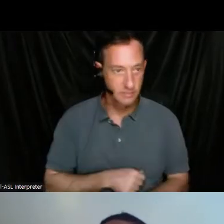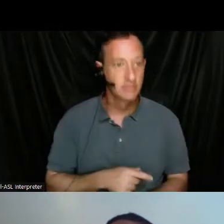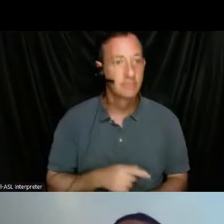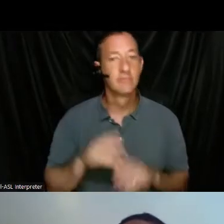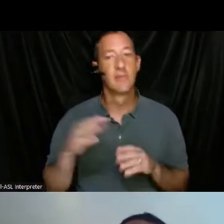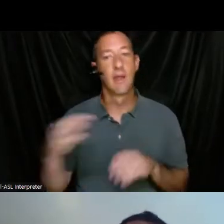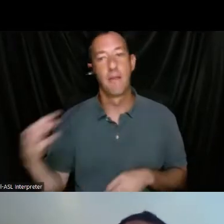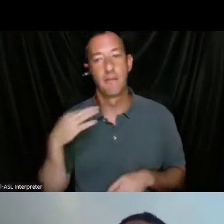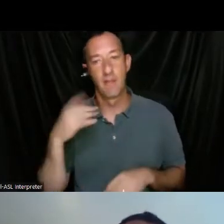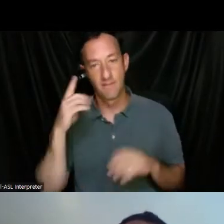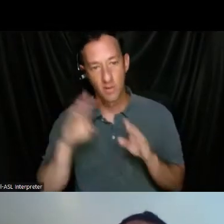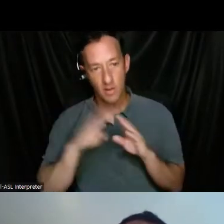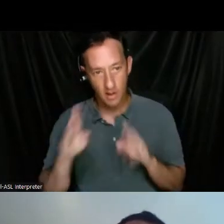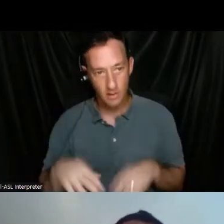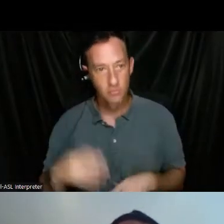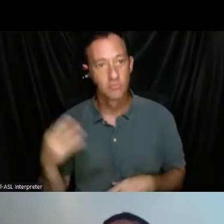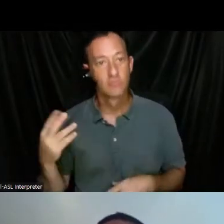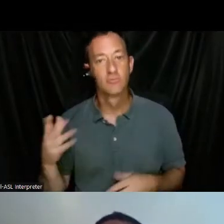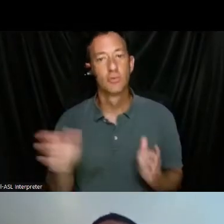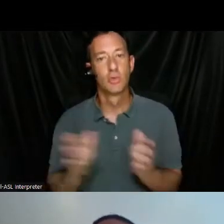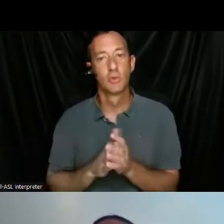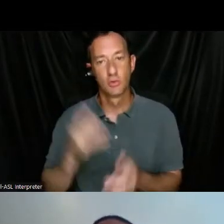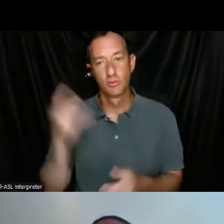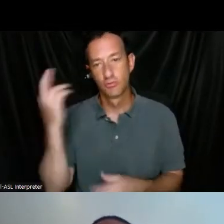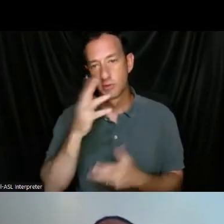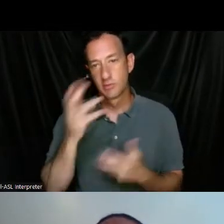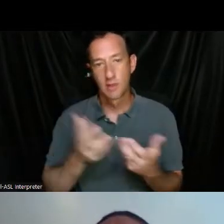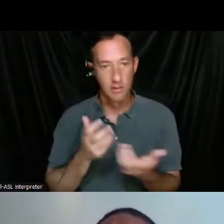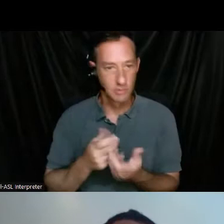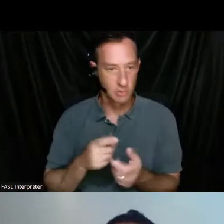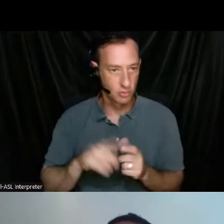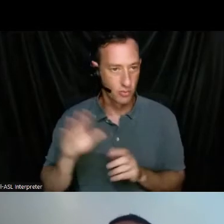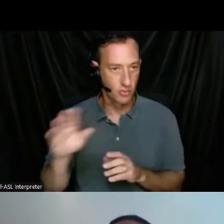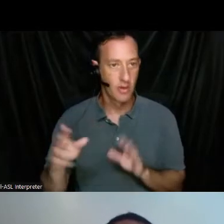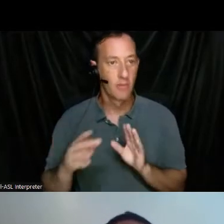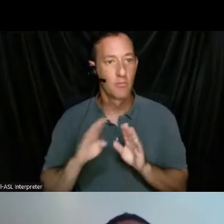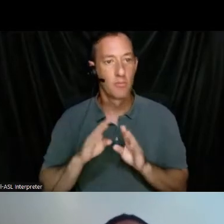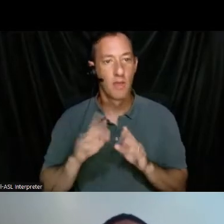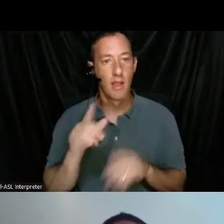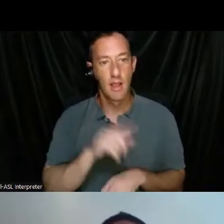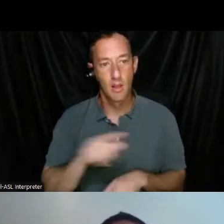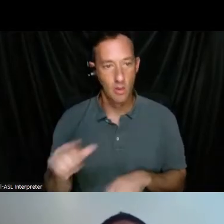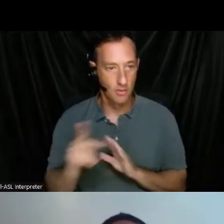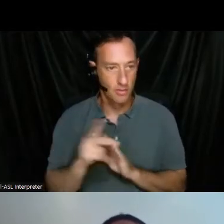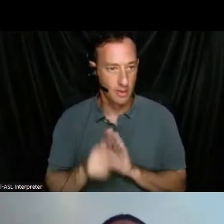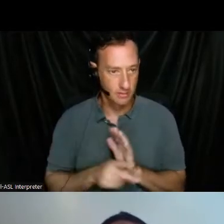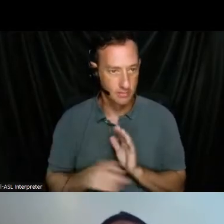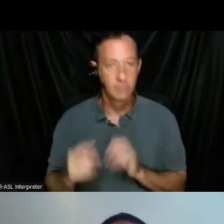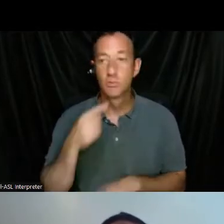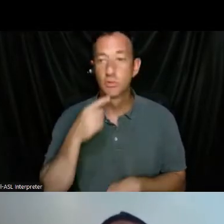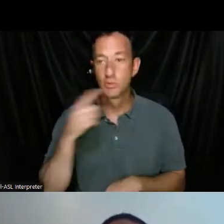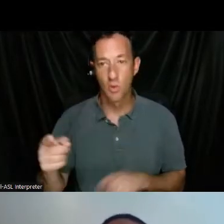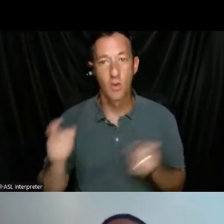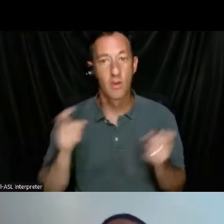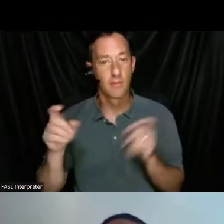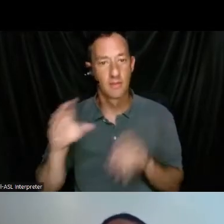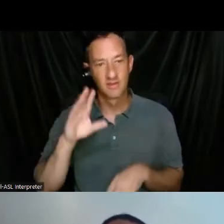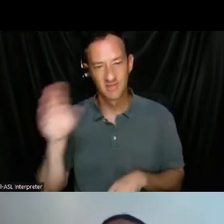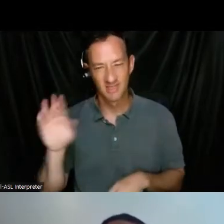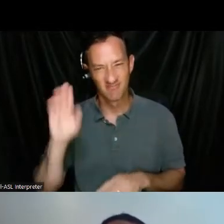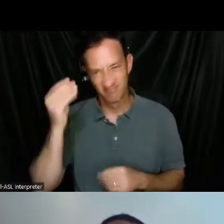a reasonable accommodation to the housing provider's policy. The individual tells the management company that they are addicted to